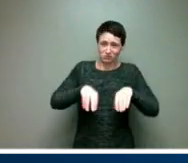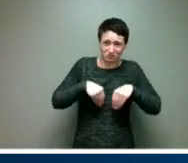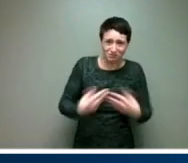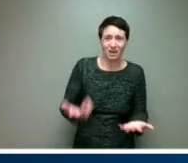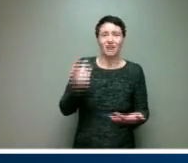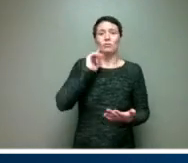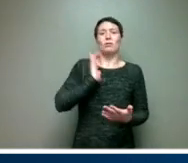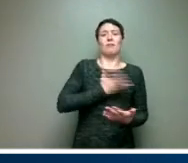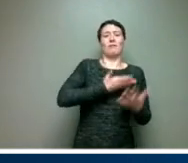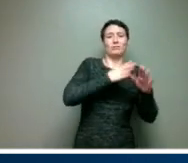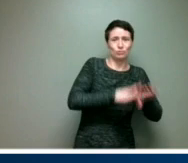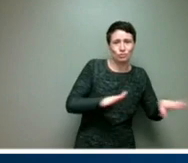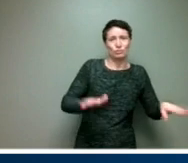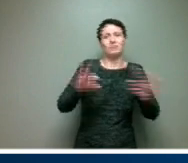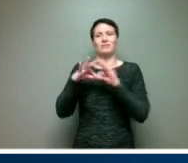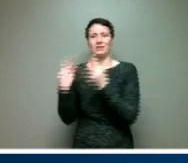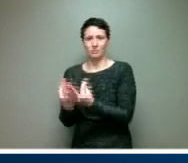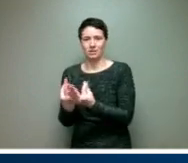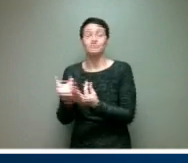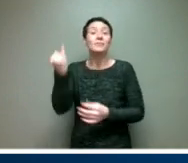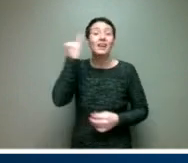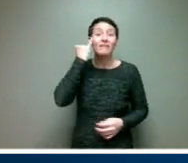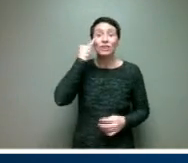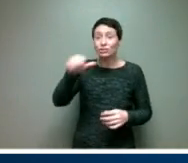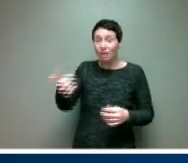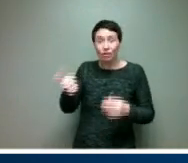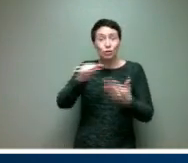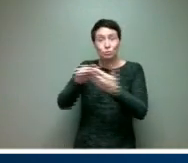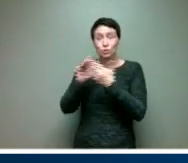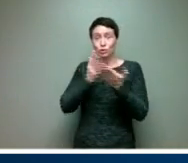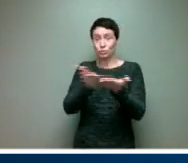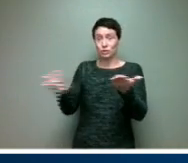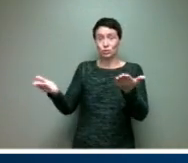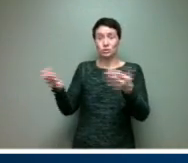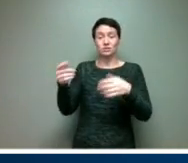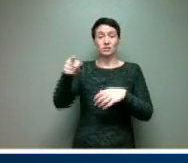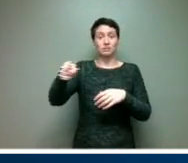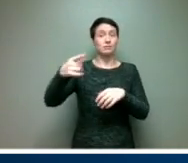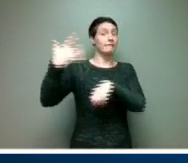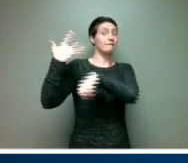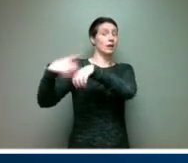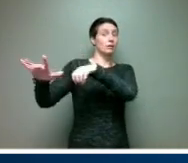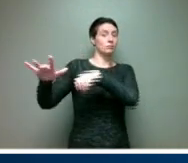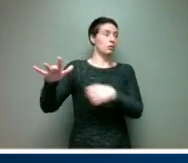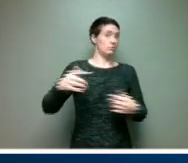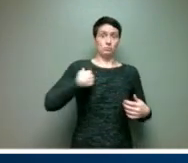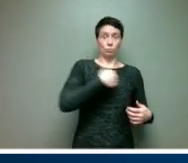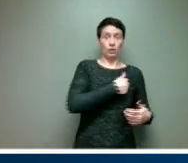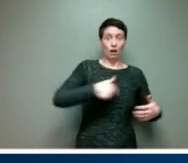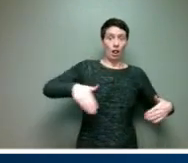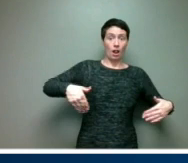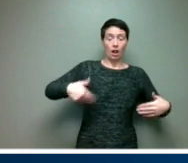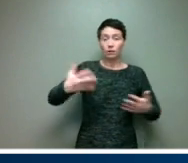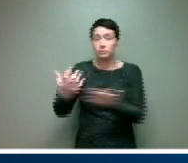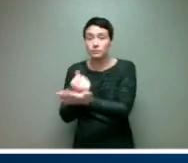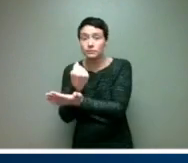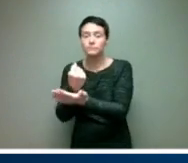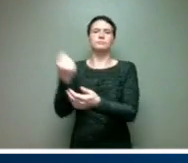gone untapped, please let us know so that we can bring it into the fold so that we can service even more